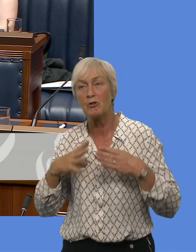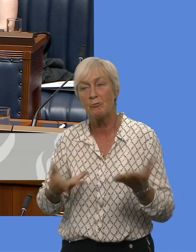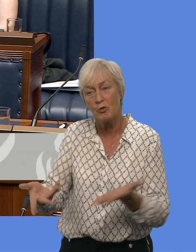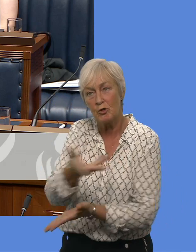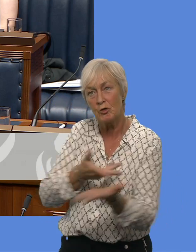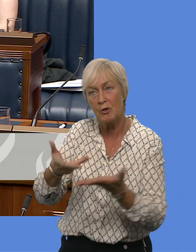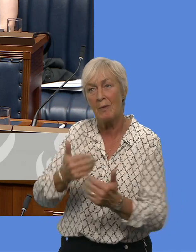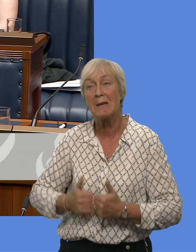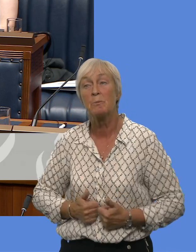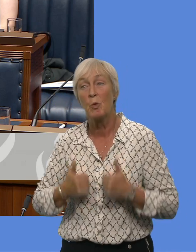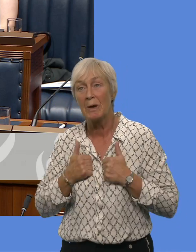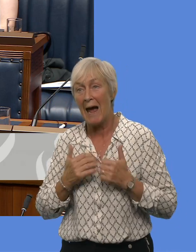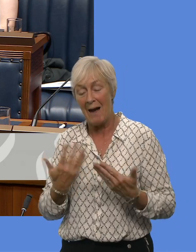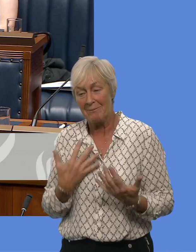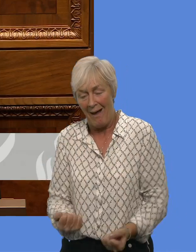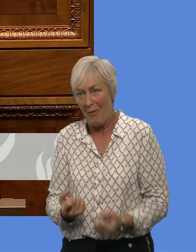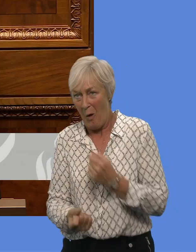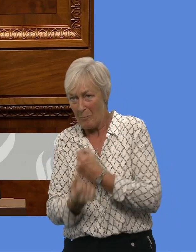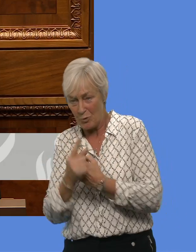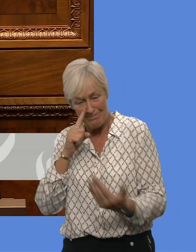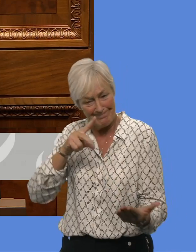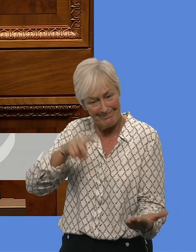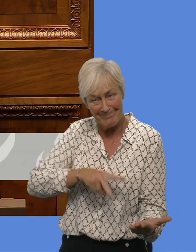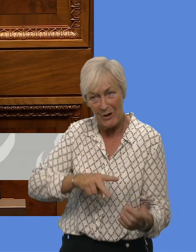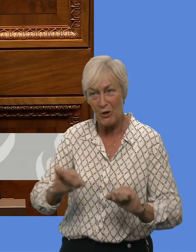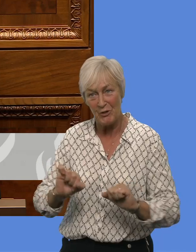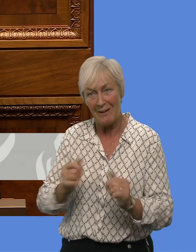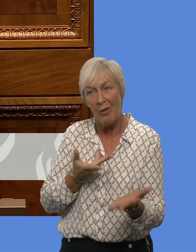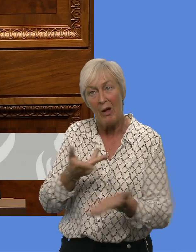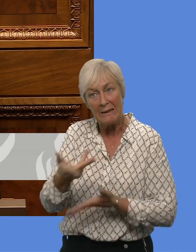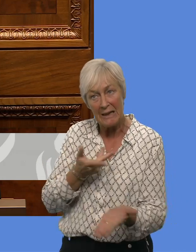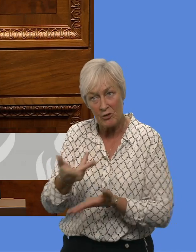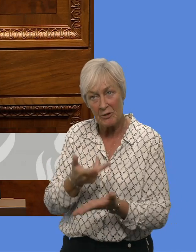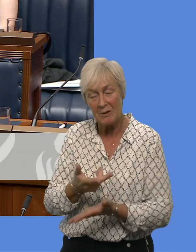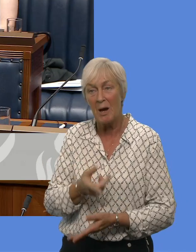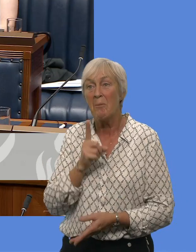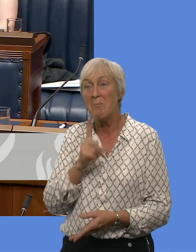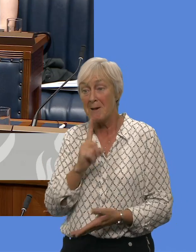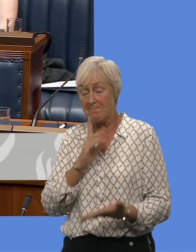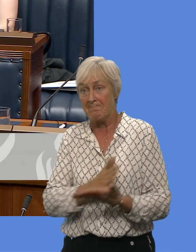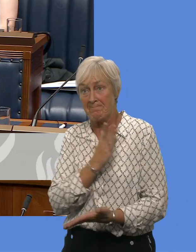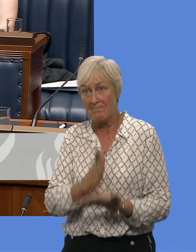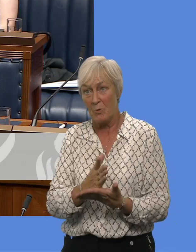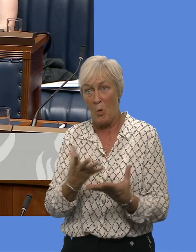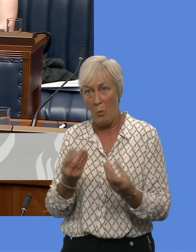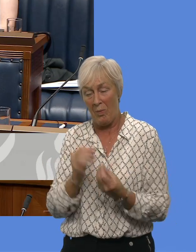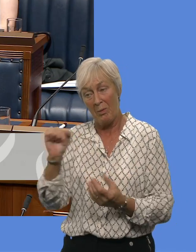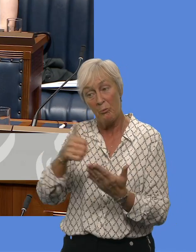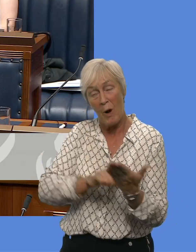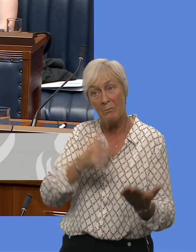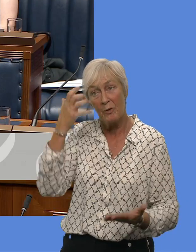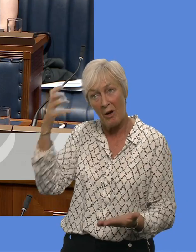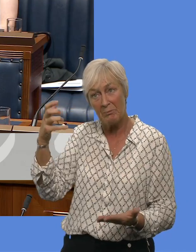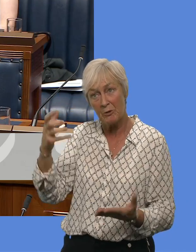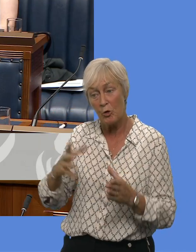and in this chamber, so I haven't had the opportunity to take a look at that consultation. But certainly in line with the programme for government, growing